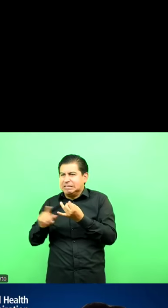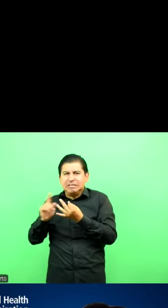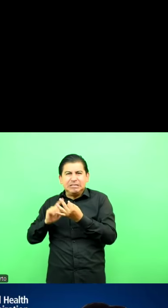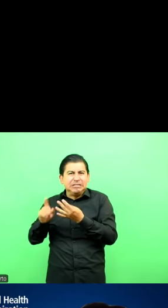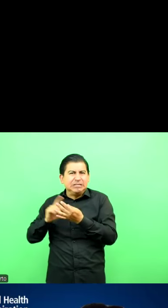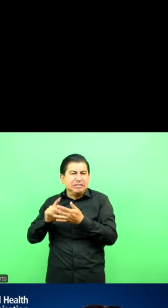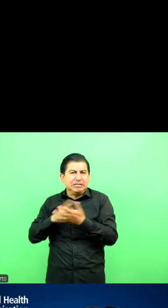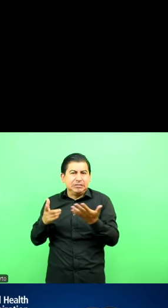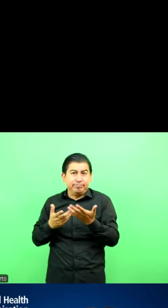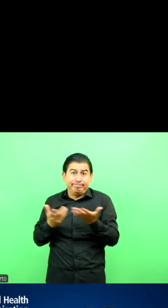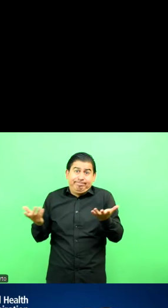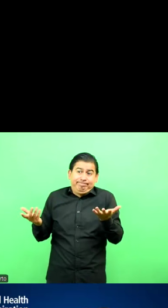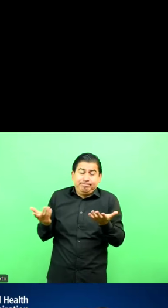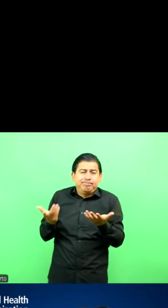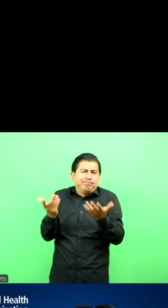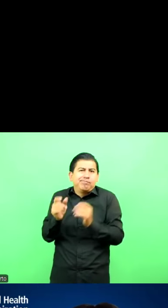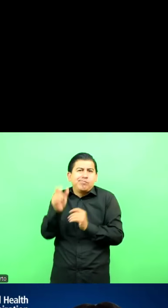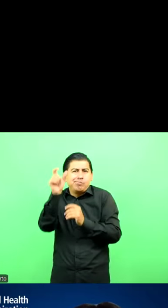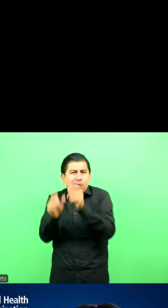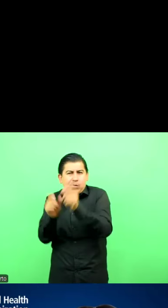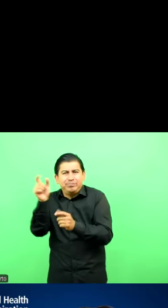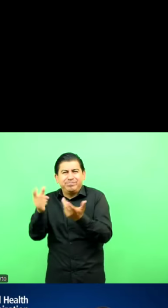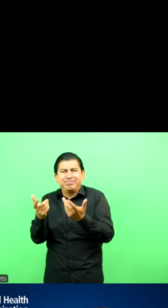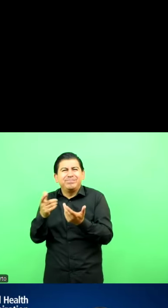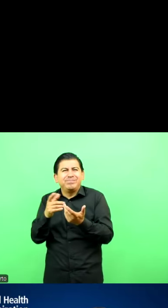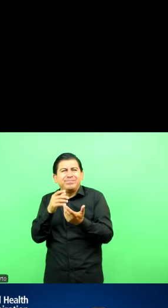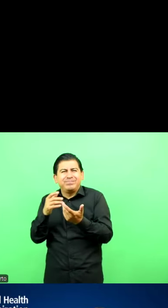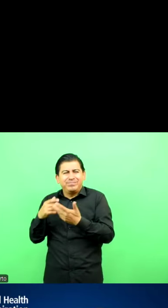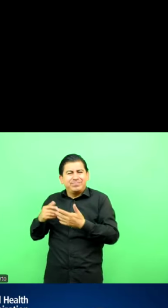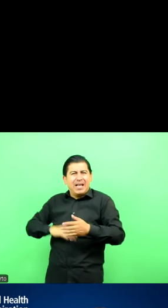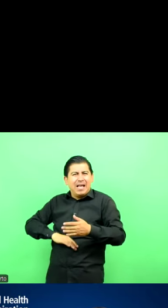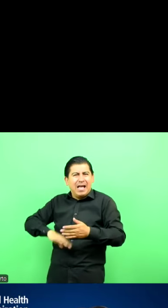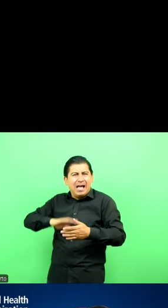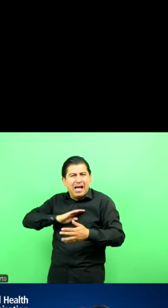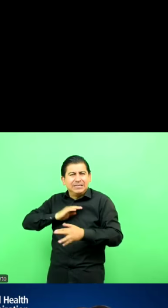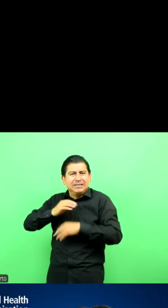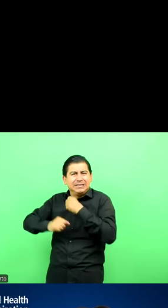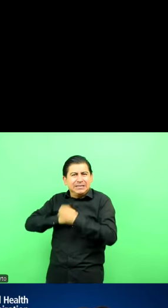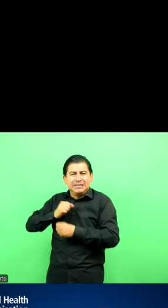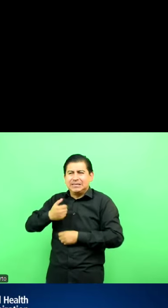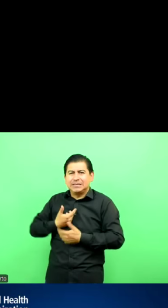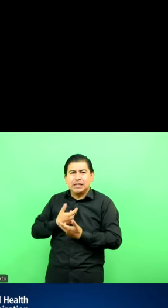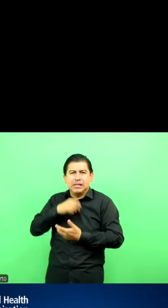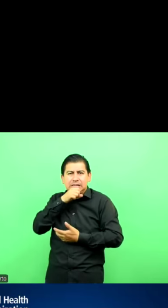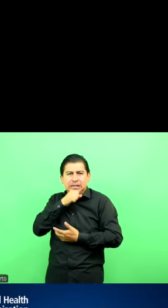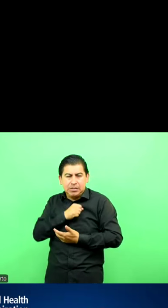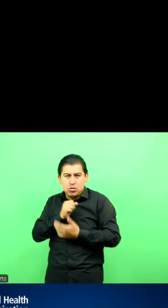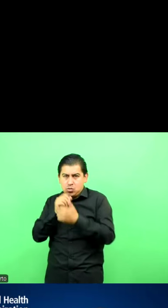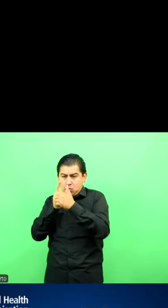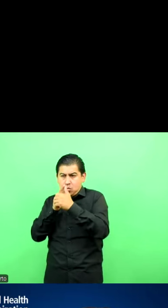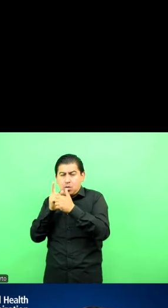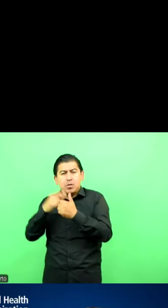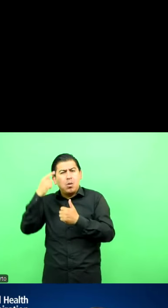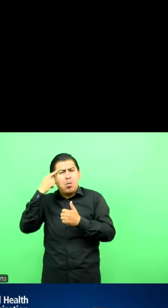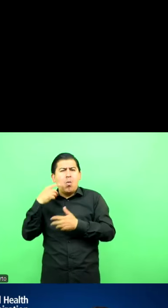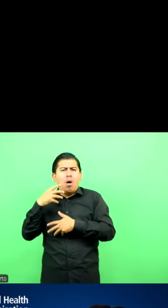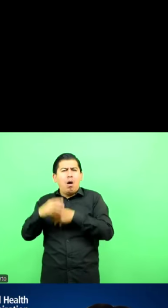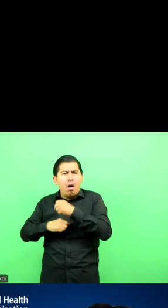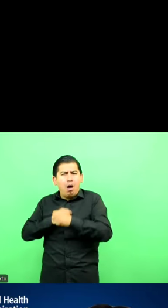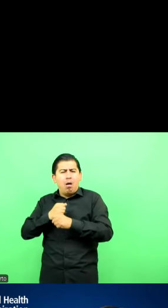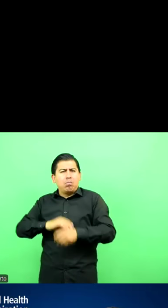just like losing youth. Aging is also a new stage of opportunity and